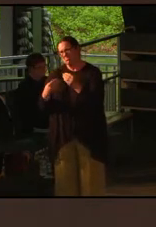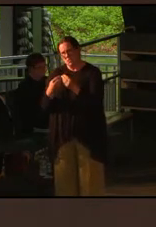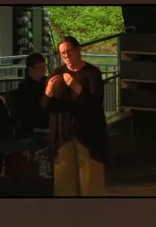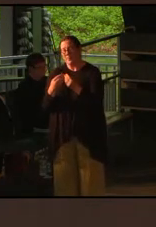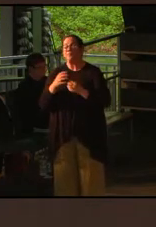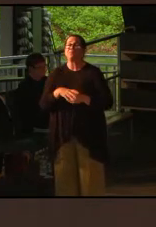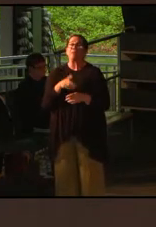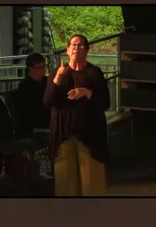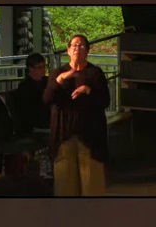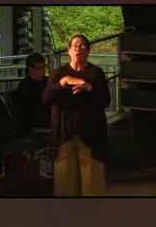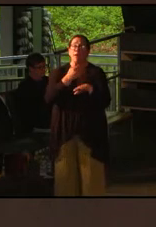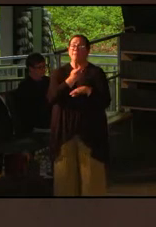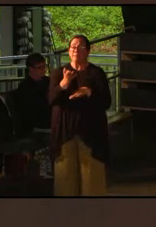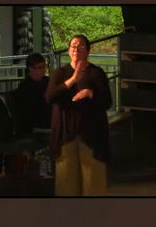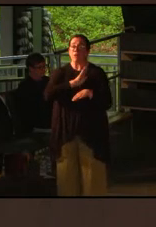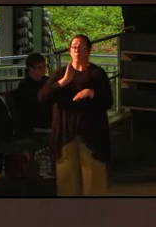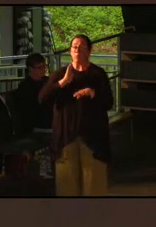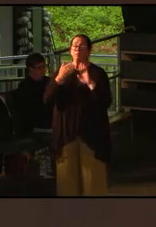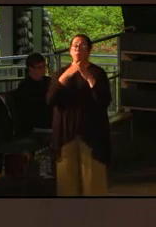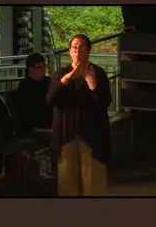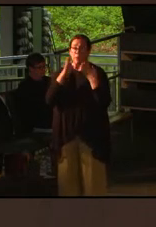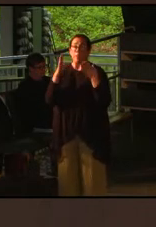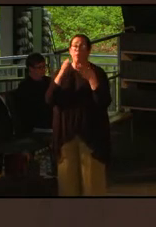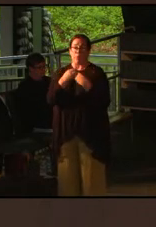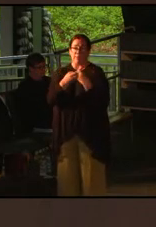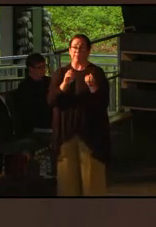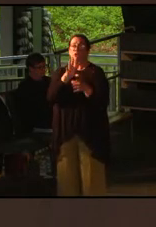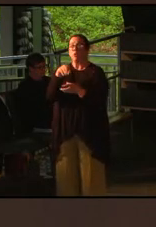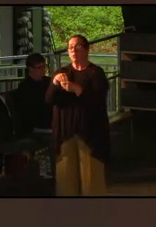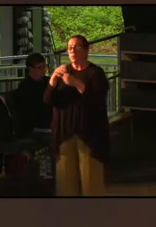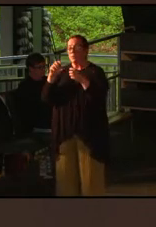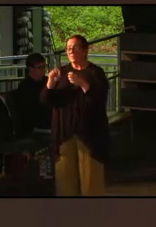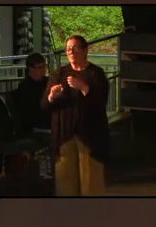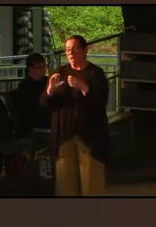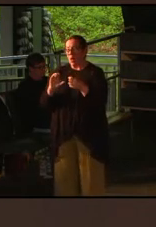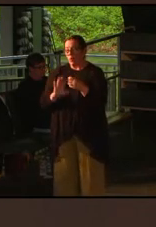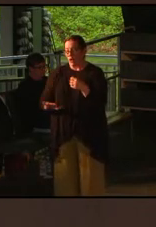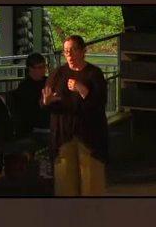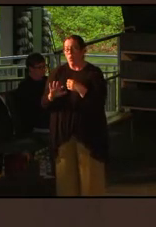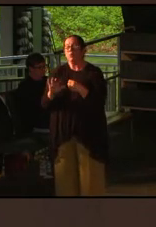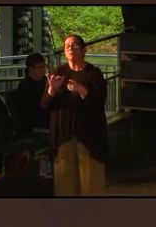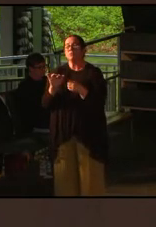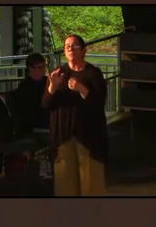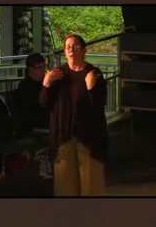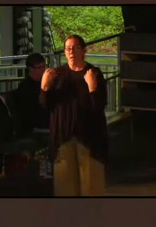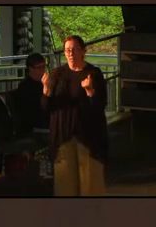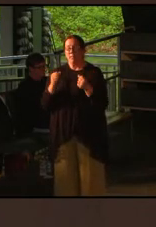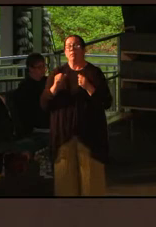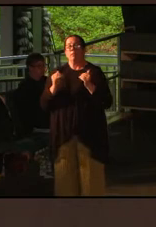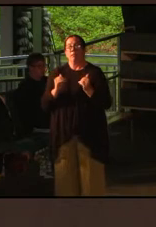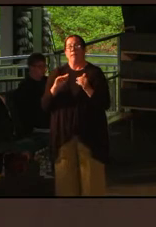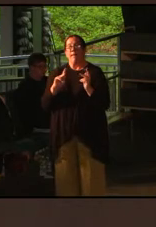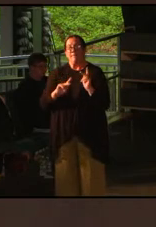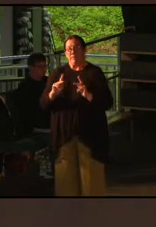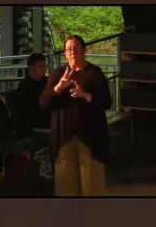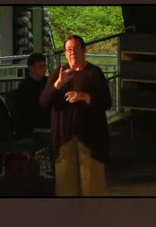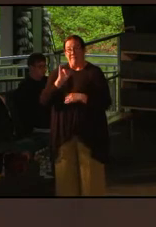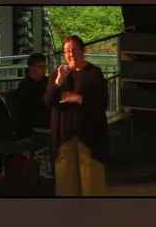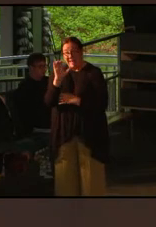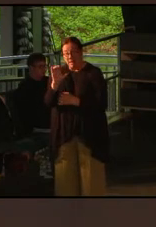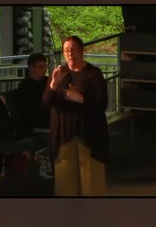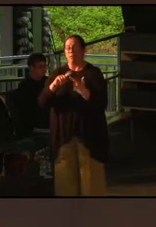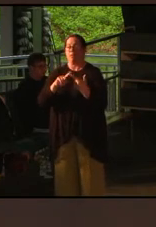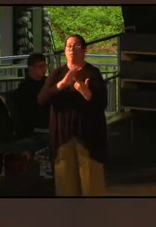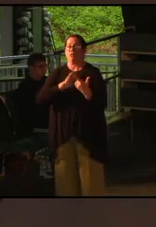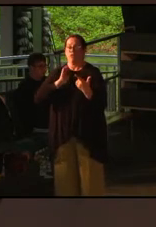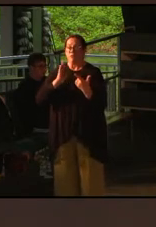community organizations, including South Coast Health, People Incorporated, the Bristol County Workforce